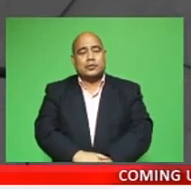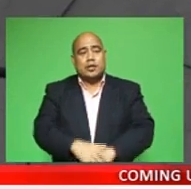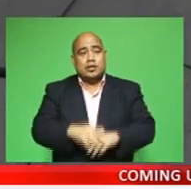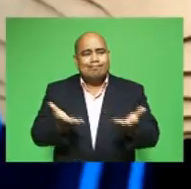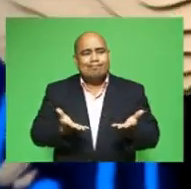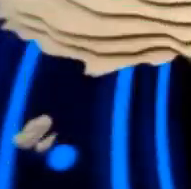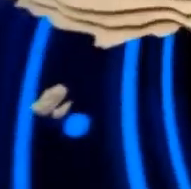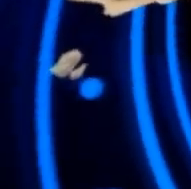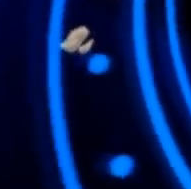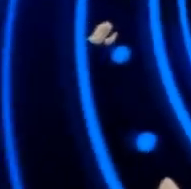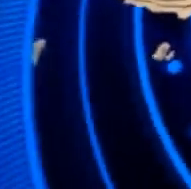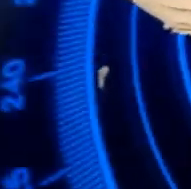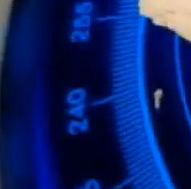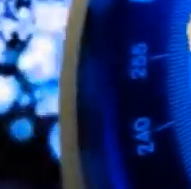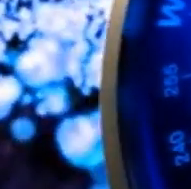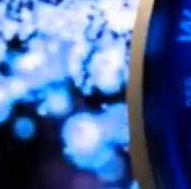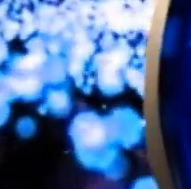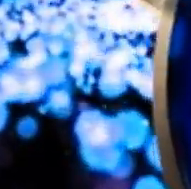to?